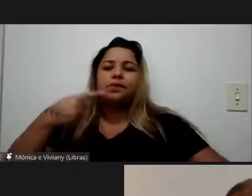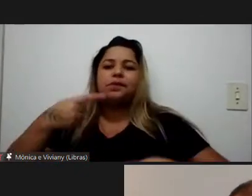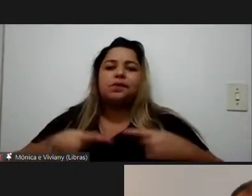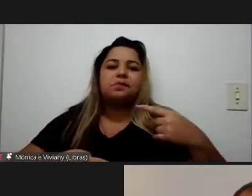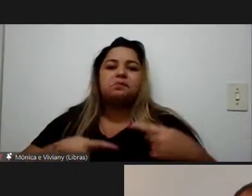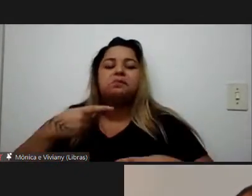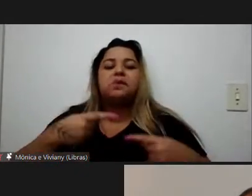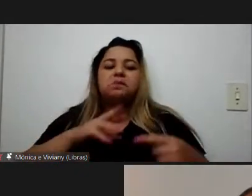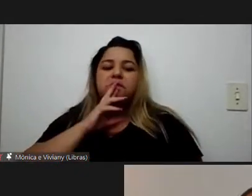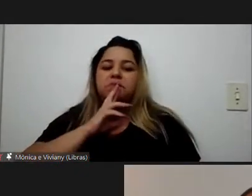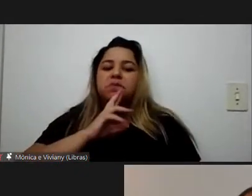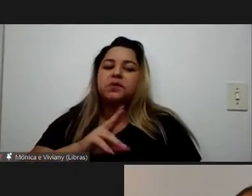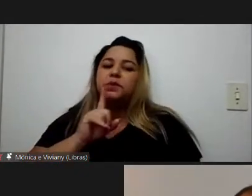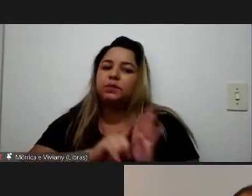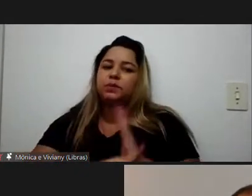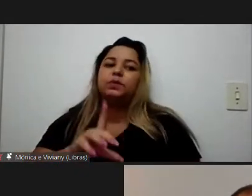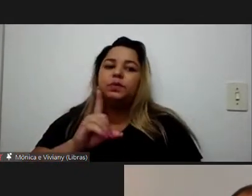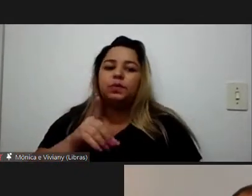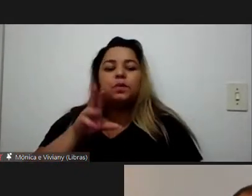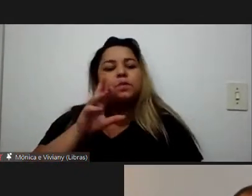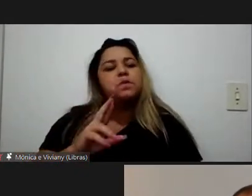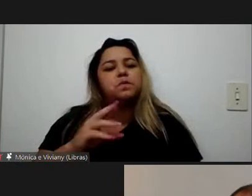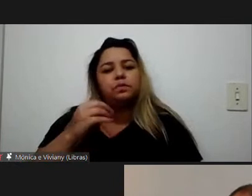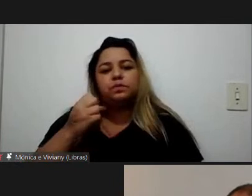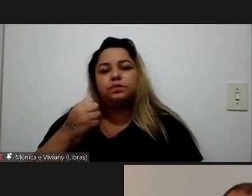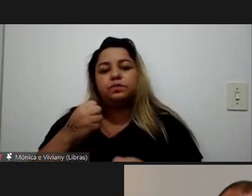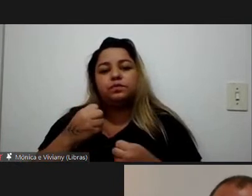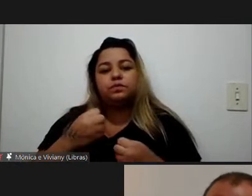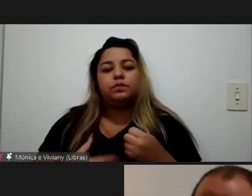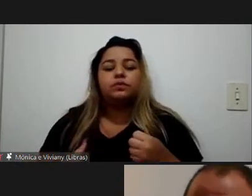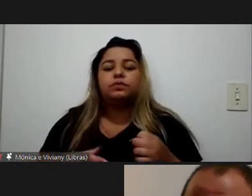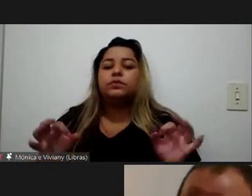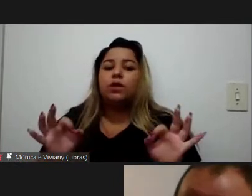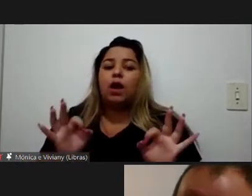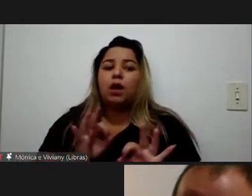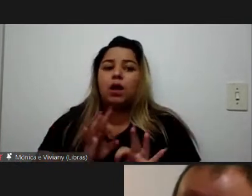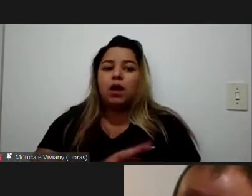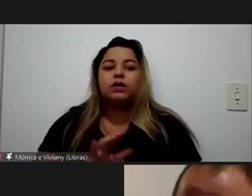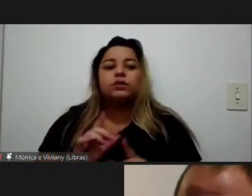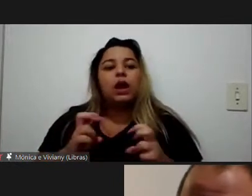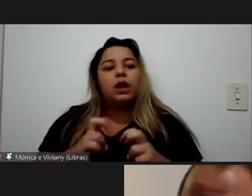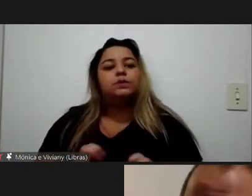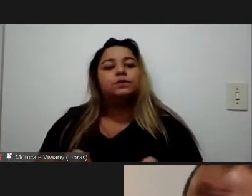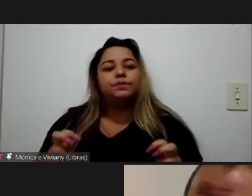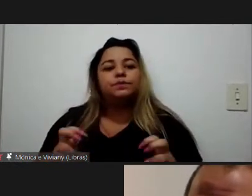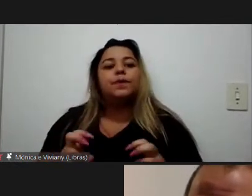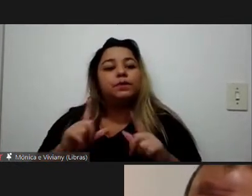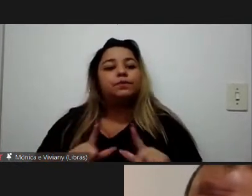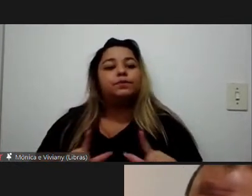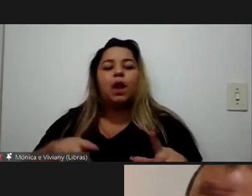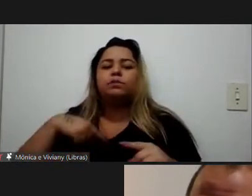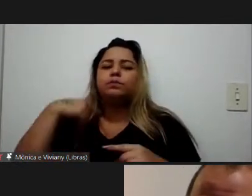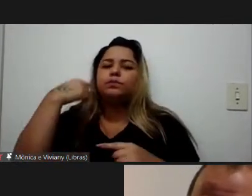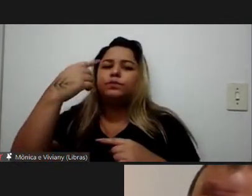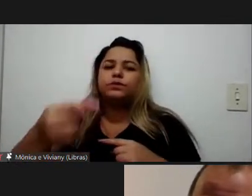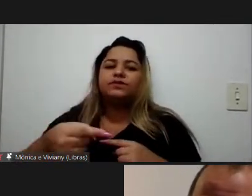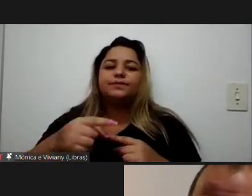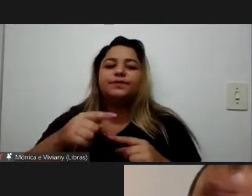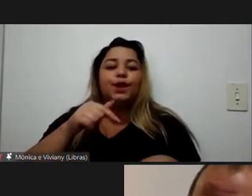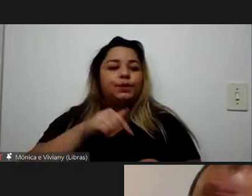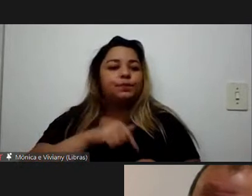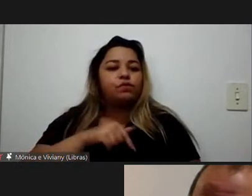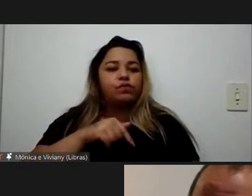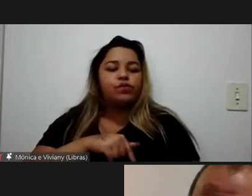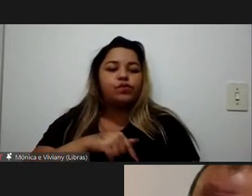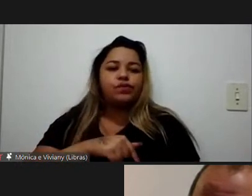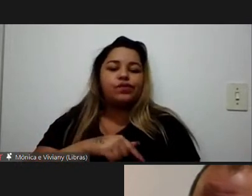respostas contributions, your dos debates, your participantes. answers A gente of vai the ter que encerrar agora participants. essa We are going mesa, a to gente passar end para a this próxima, table por conta do for nosso go horário, to